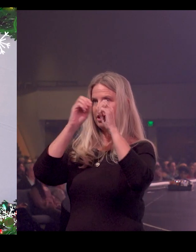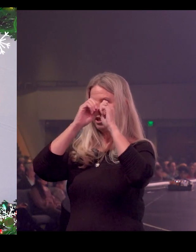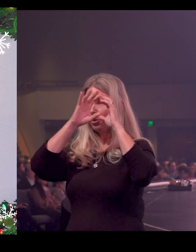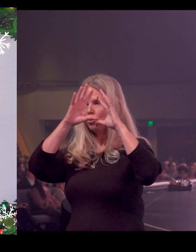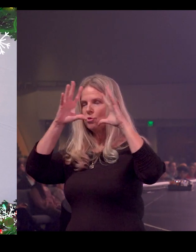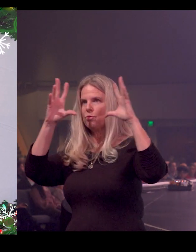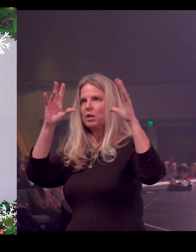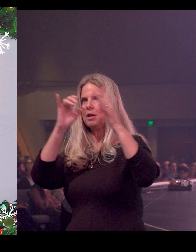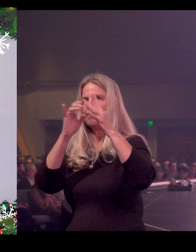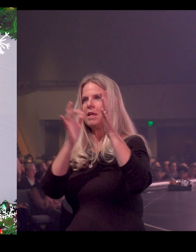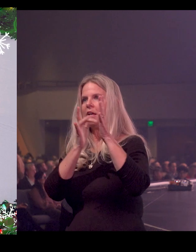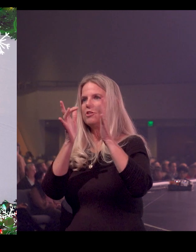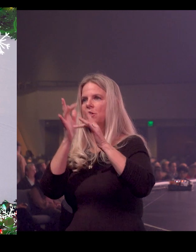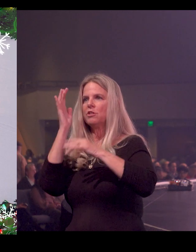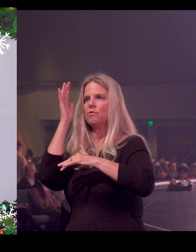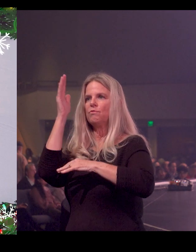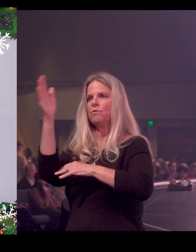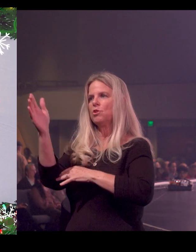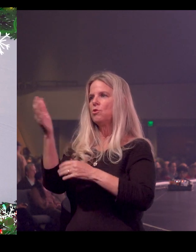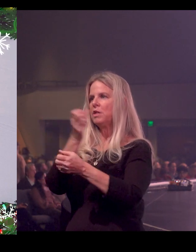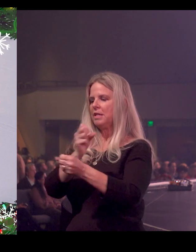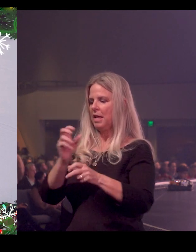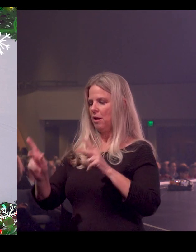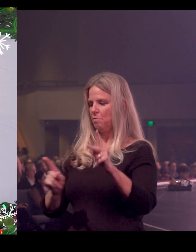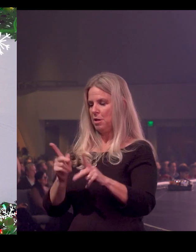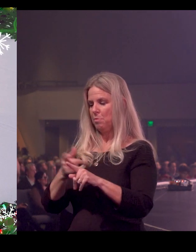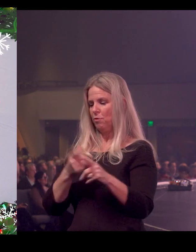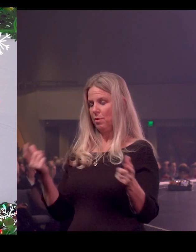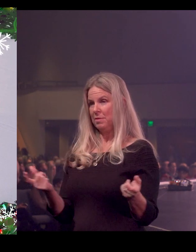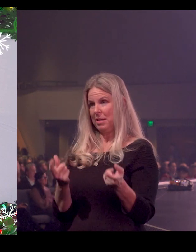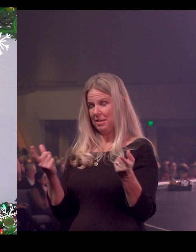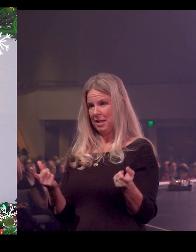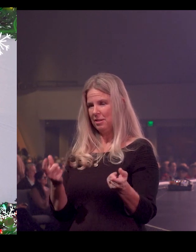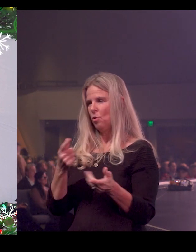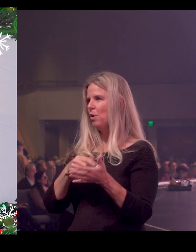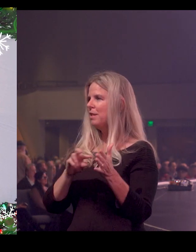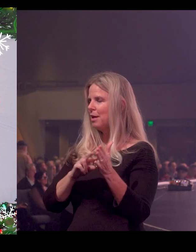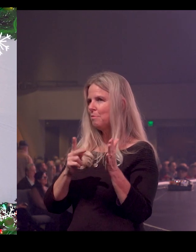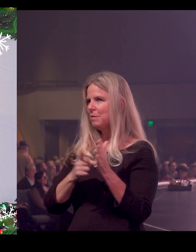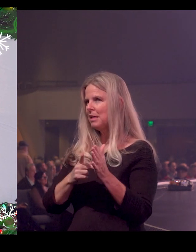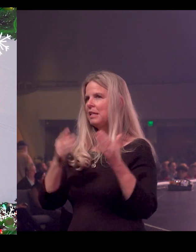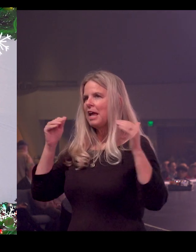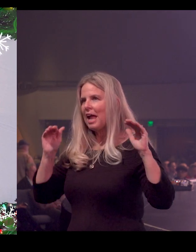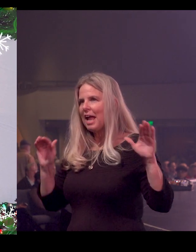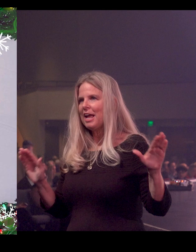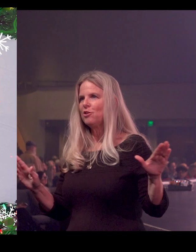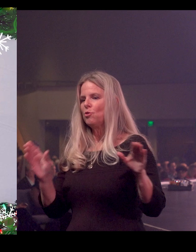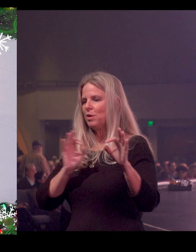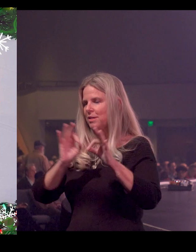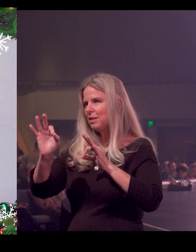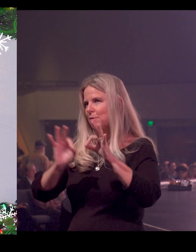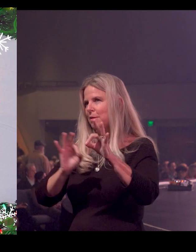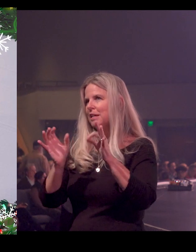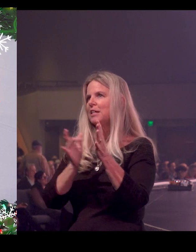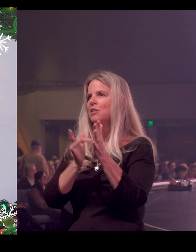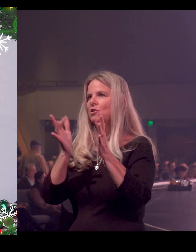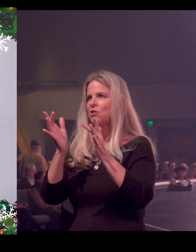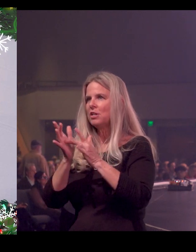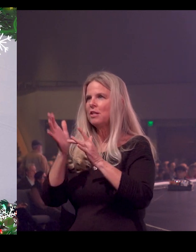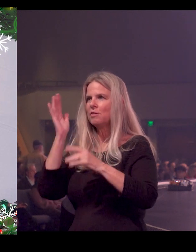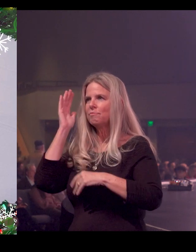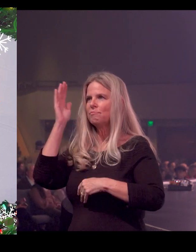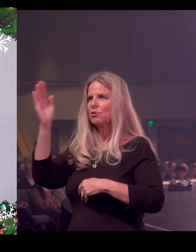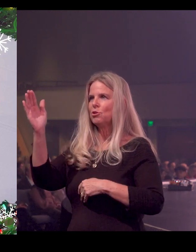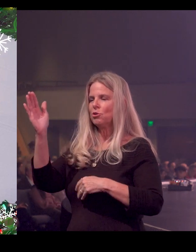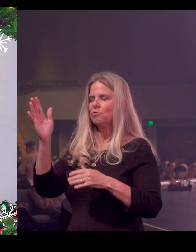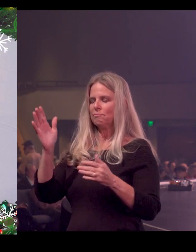that mean? The angel was saying that Jesus was going to be king of the world. The angel also told